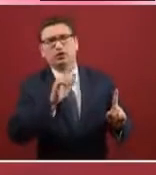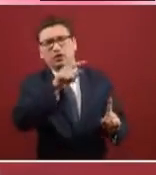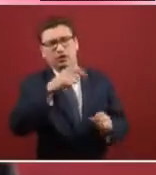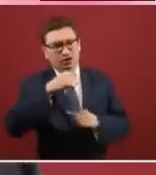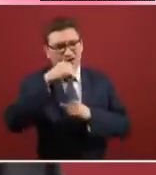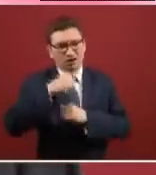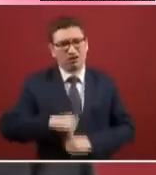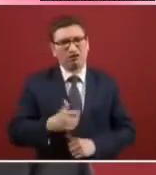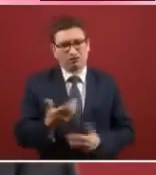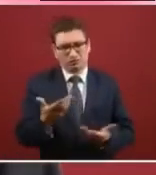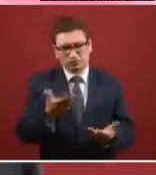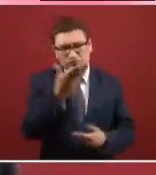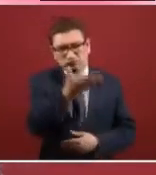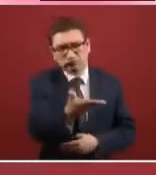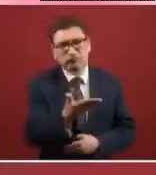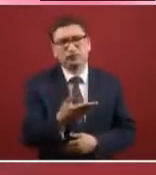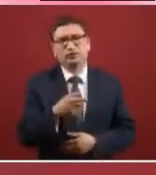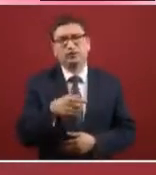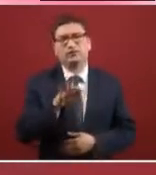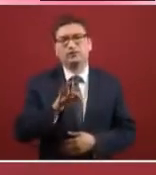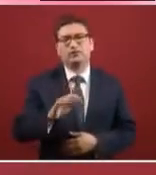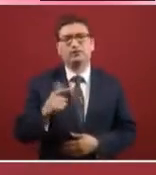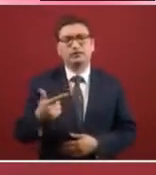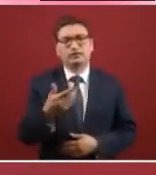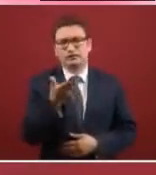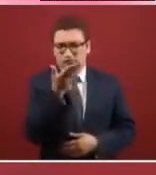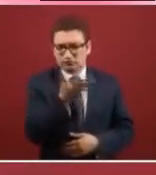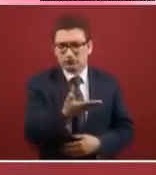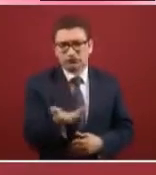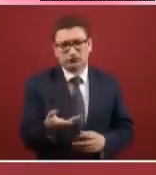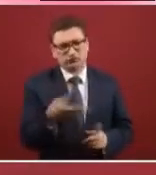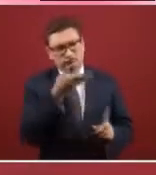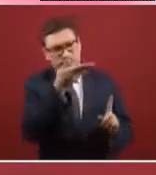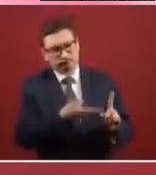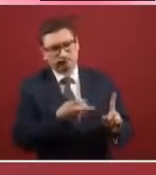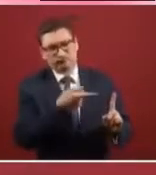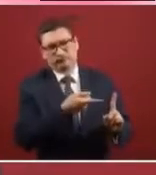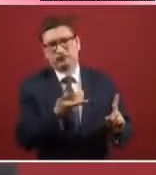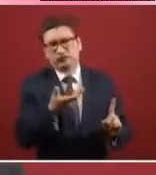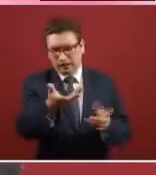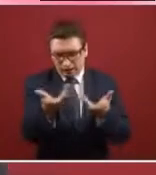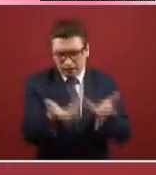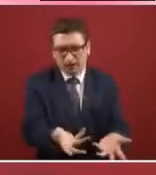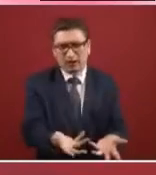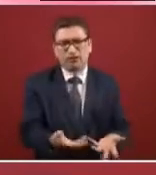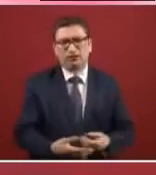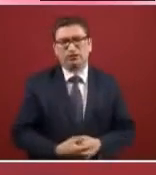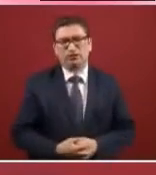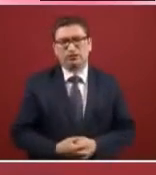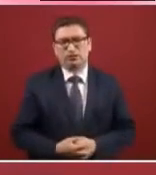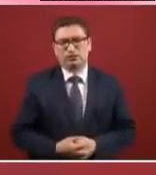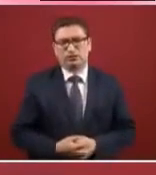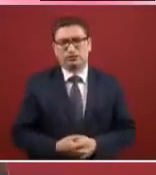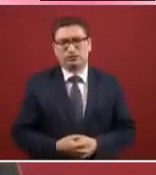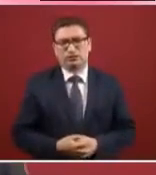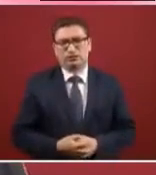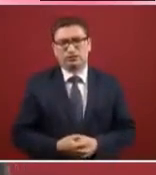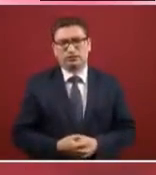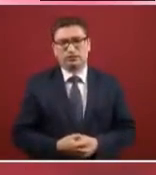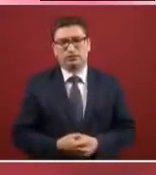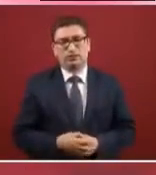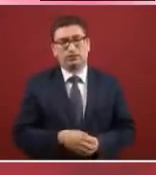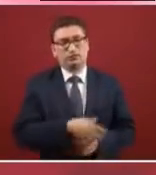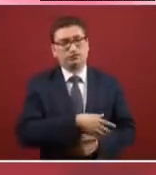the authorities, a la Fiscalía General, the Fiscal General, or the Attorney se General. Se llama a